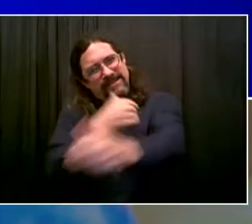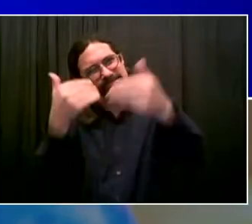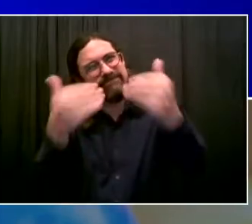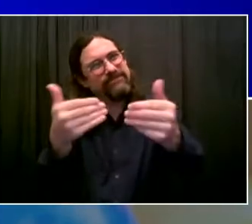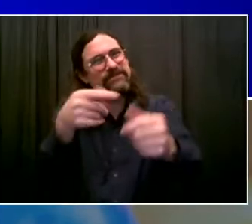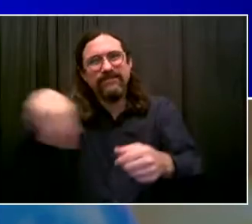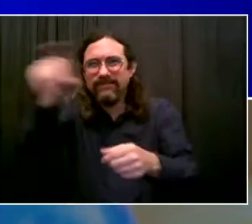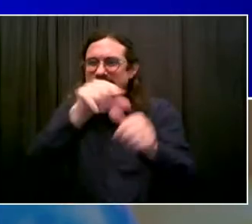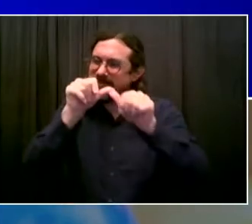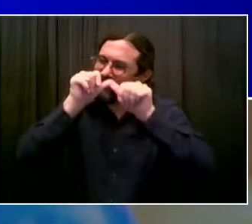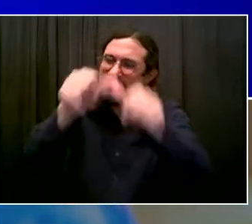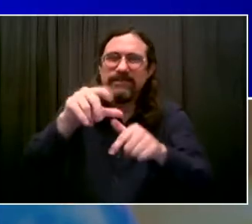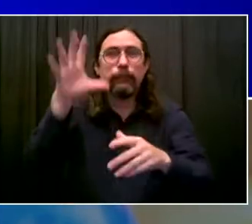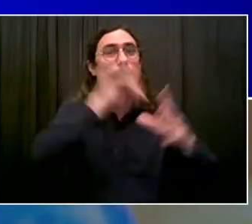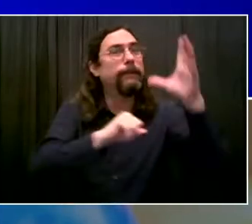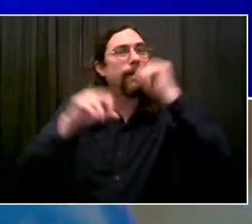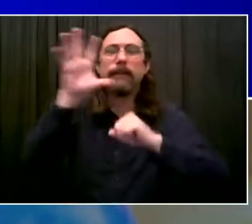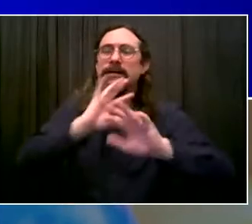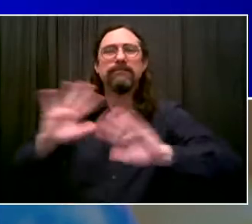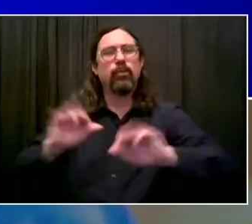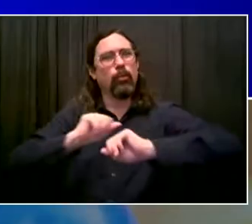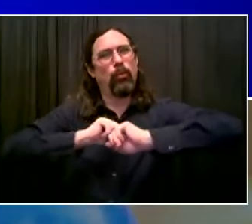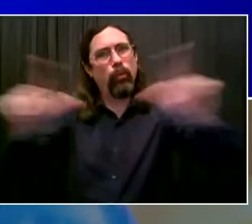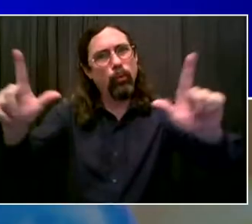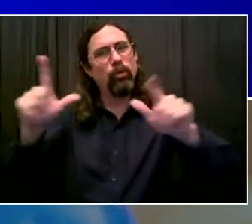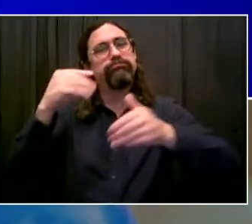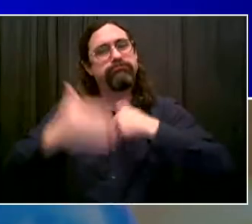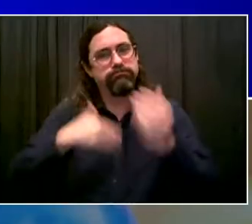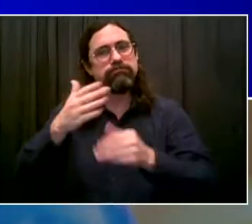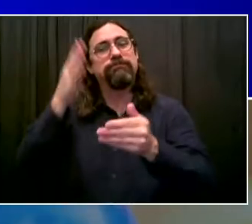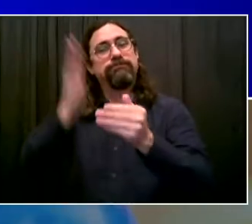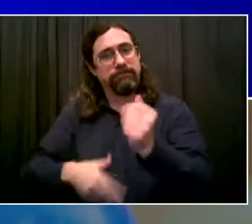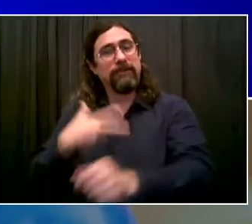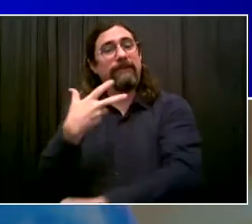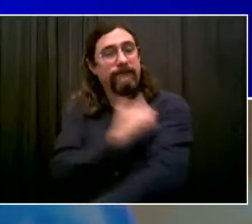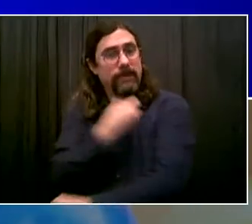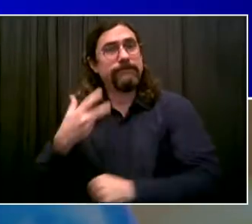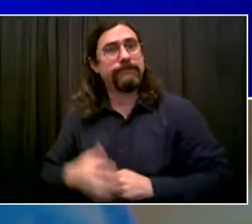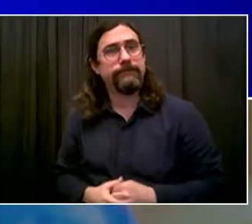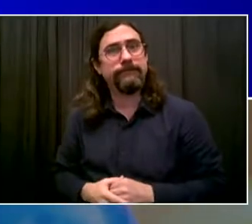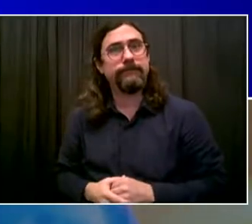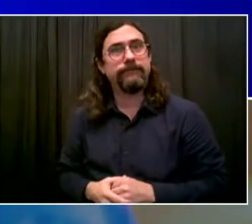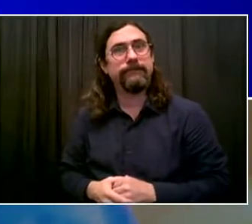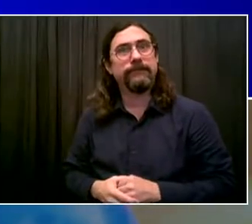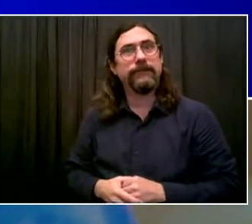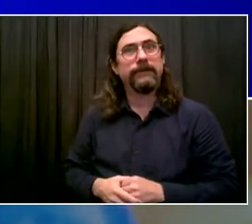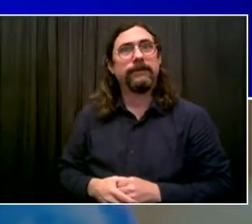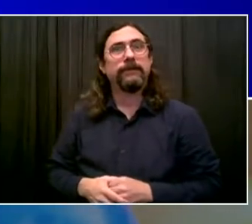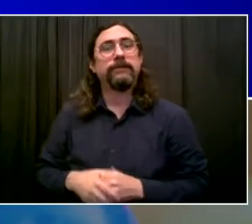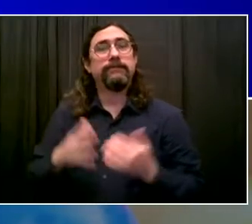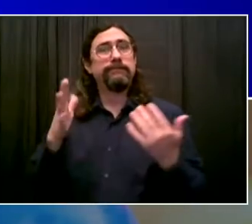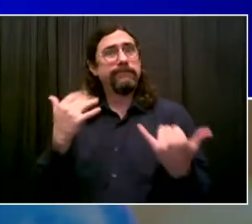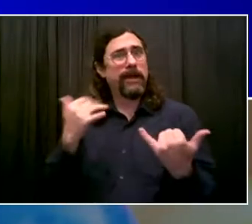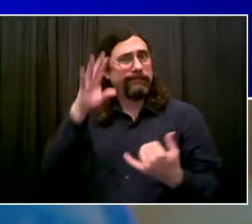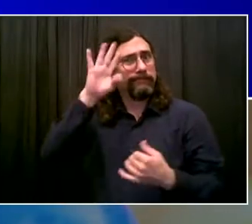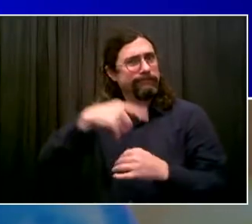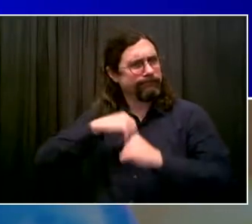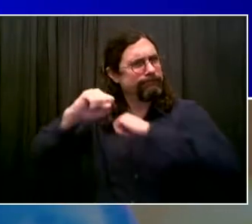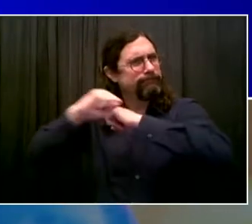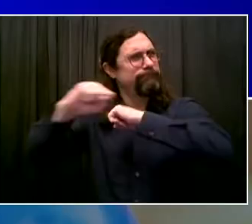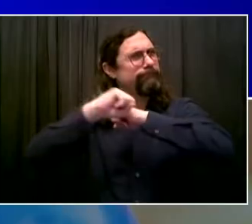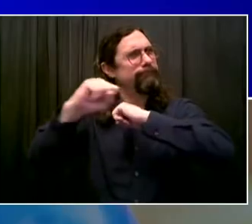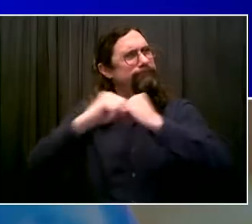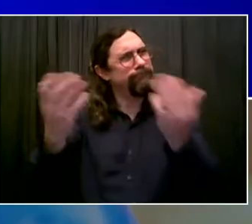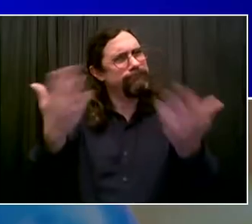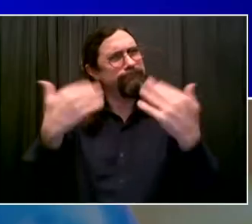contest. It continues to grow. The first set of prizes, pretty amazing. 3-day passes to the Governor's Ball, 1-year memberships to